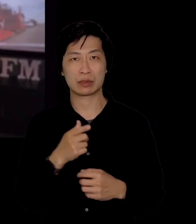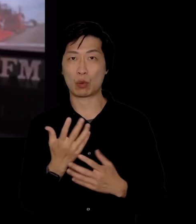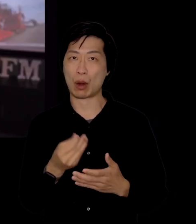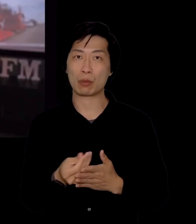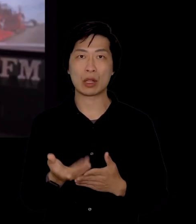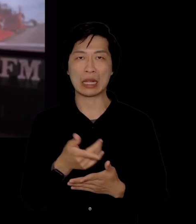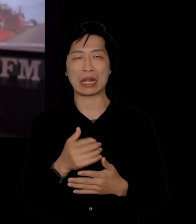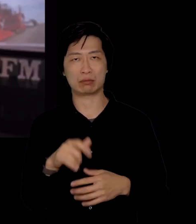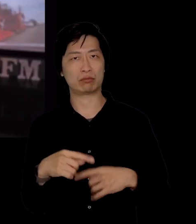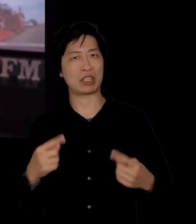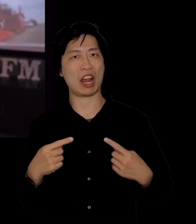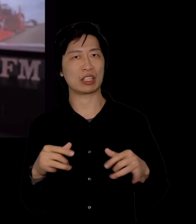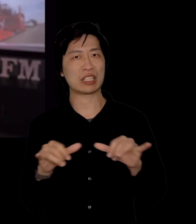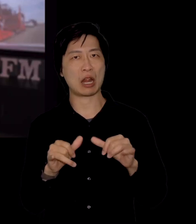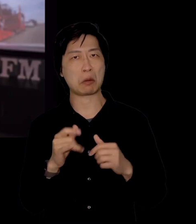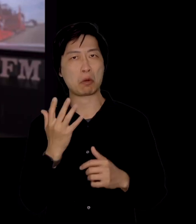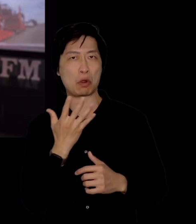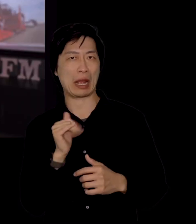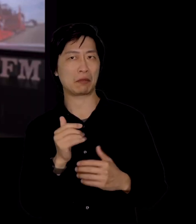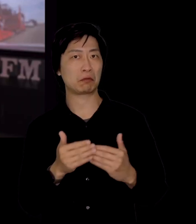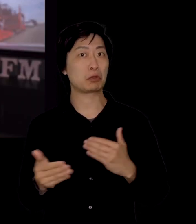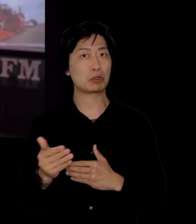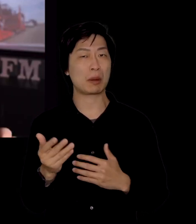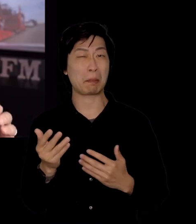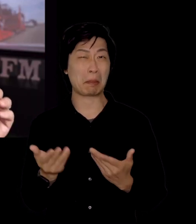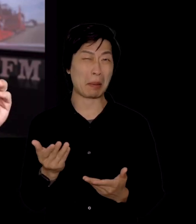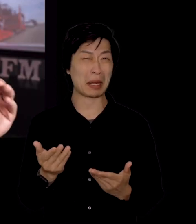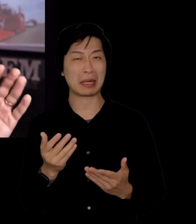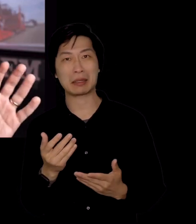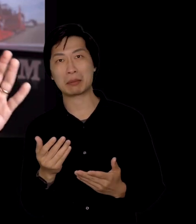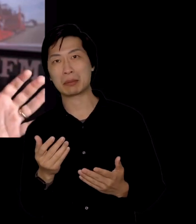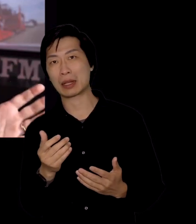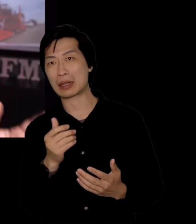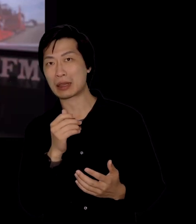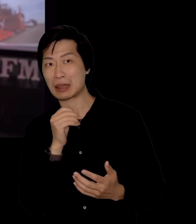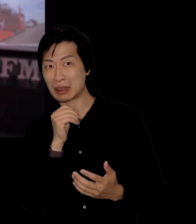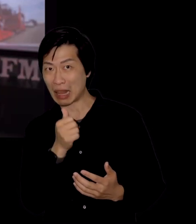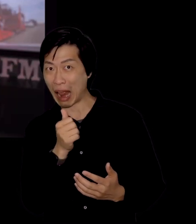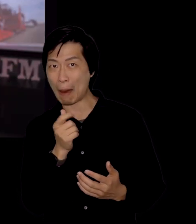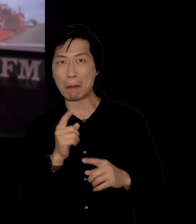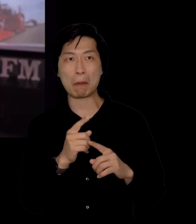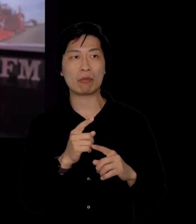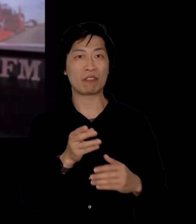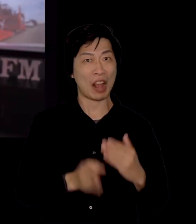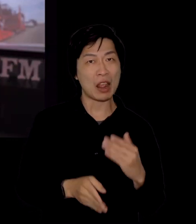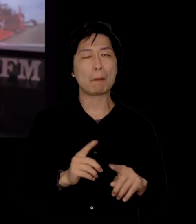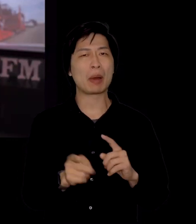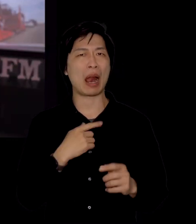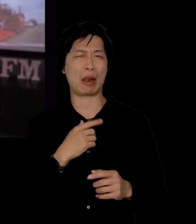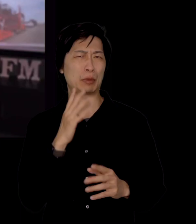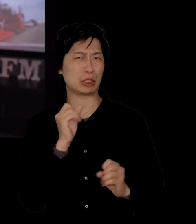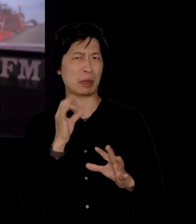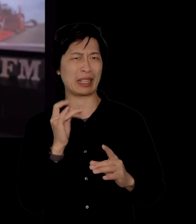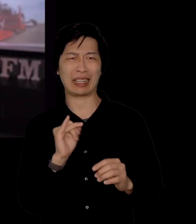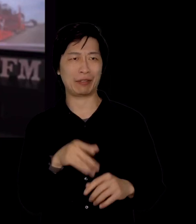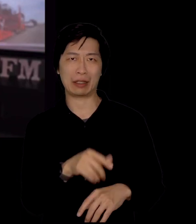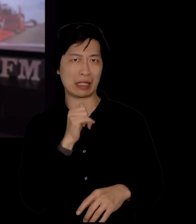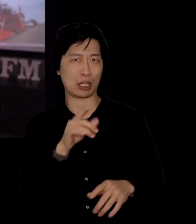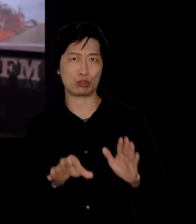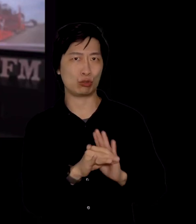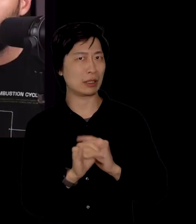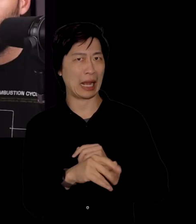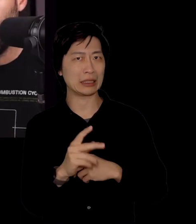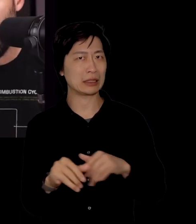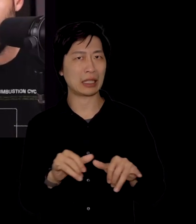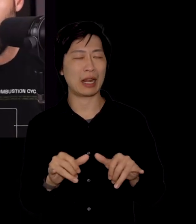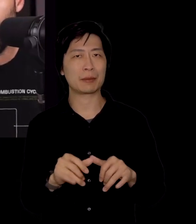car, these are what the tire sizes look to be in the future. Maybe not super finalized, but I would be surprised if it veers away from this